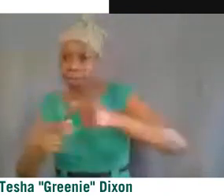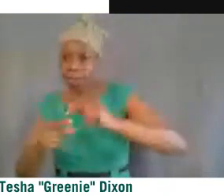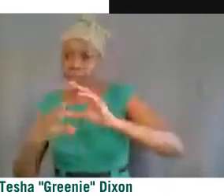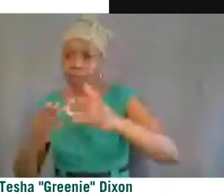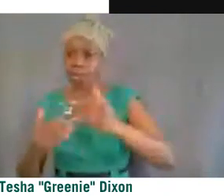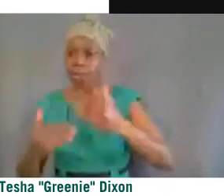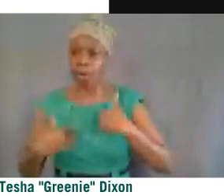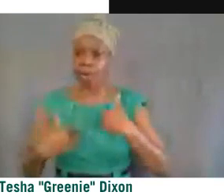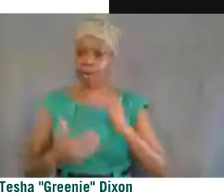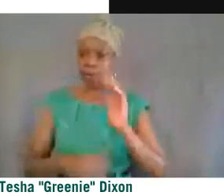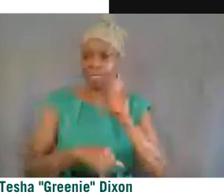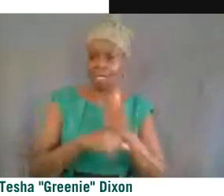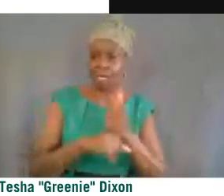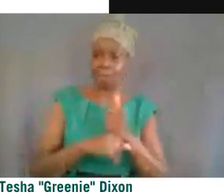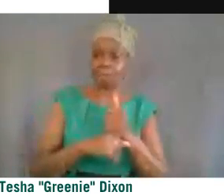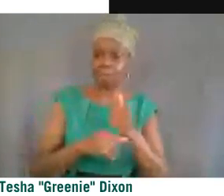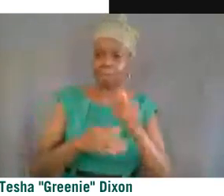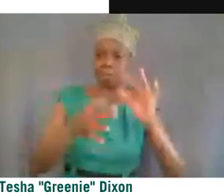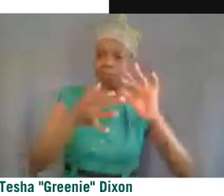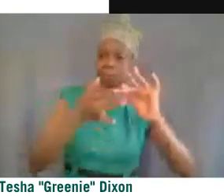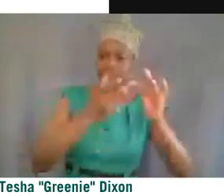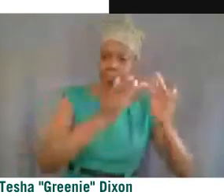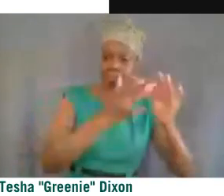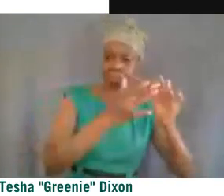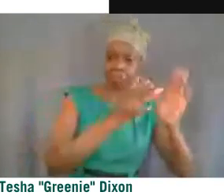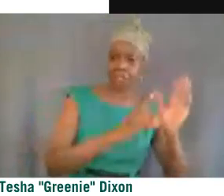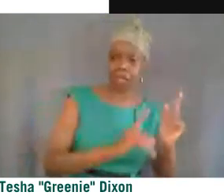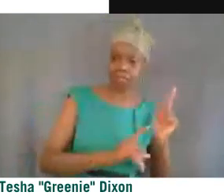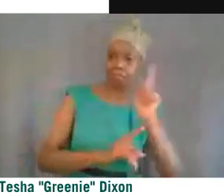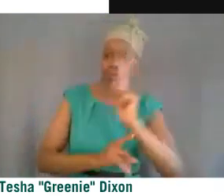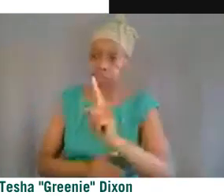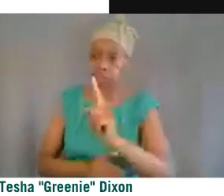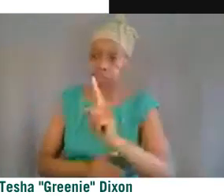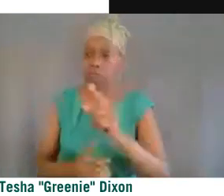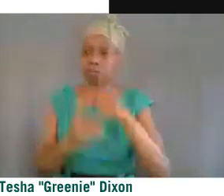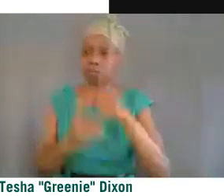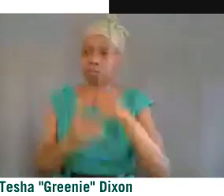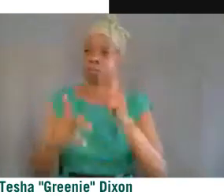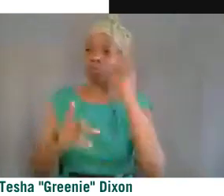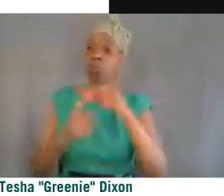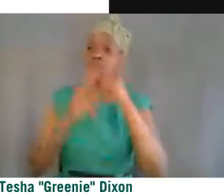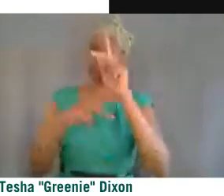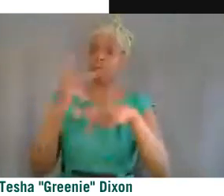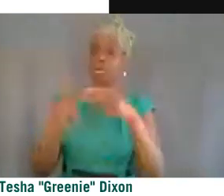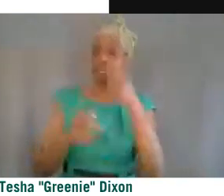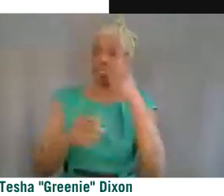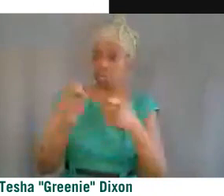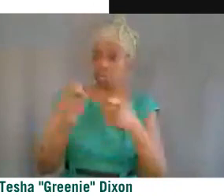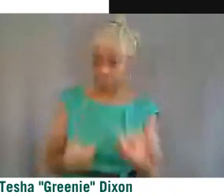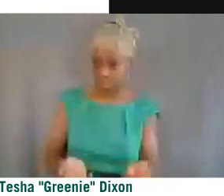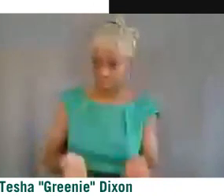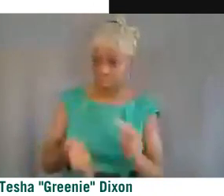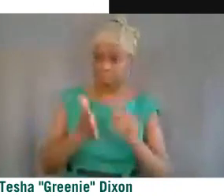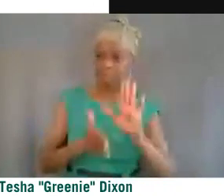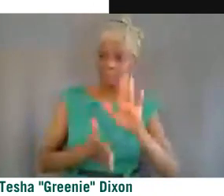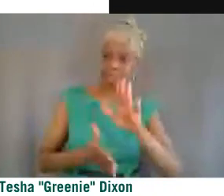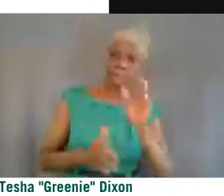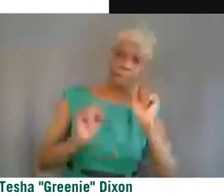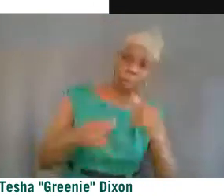to for certain kinds of problems. And so, they probably have